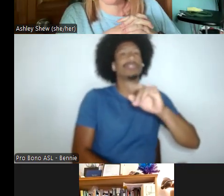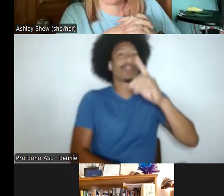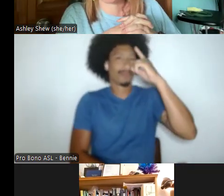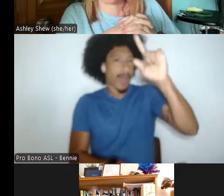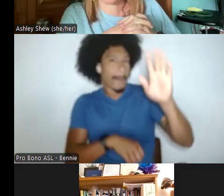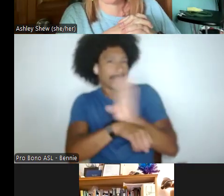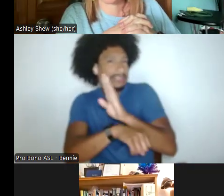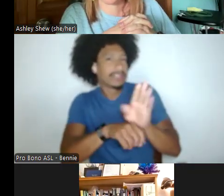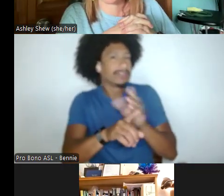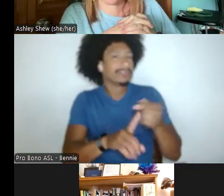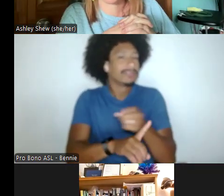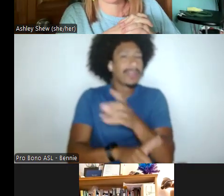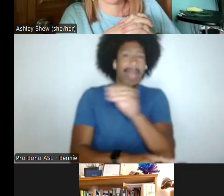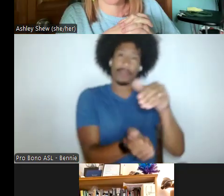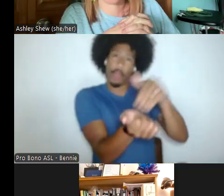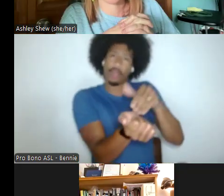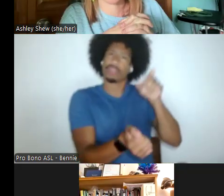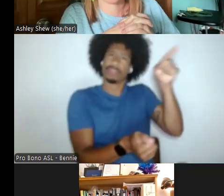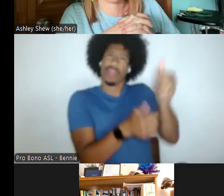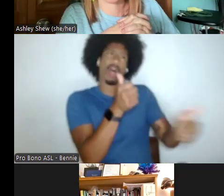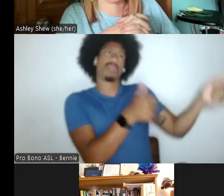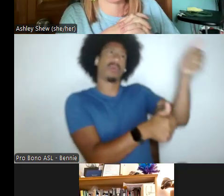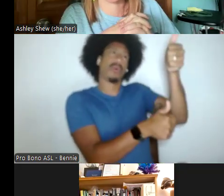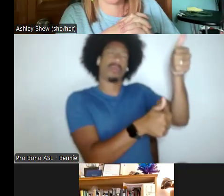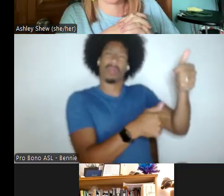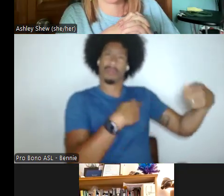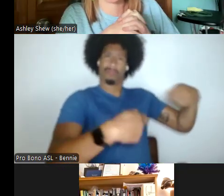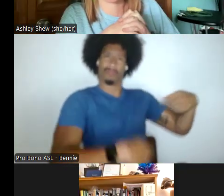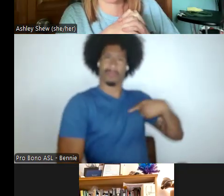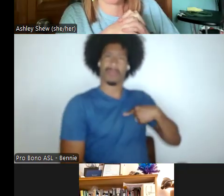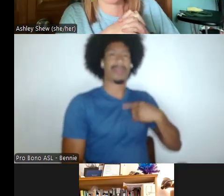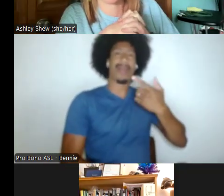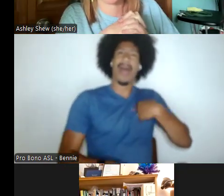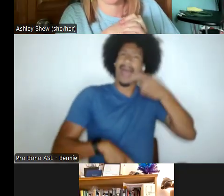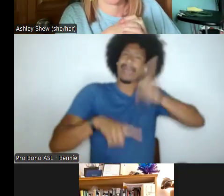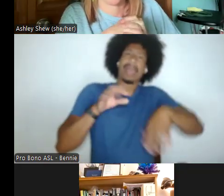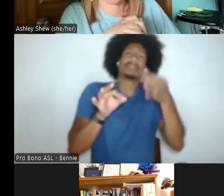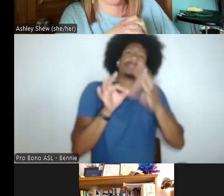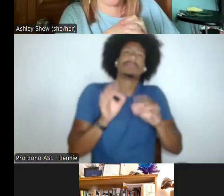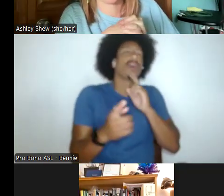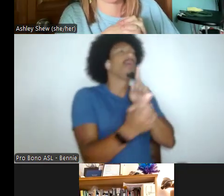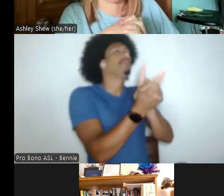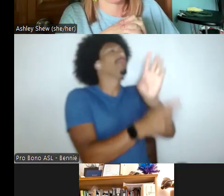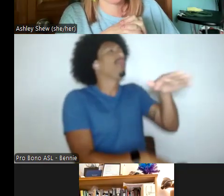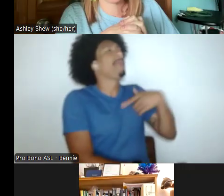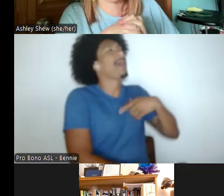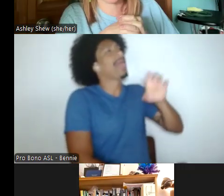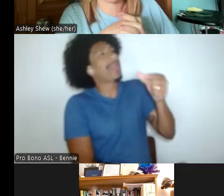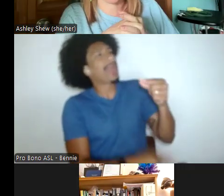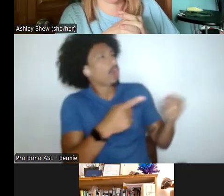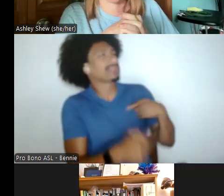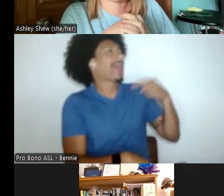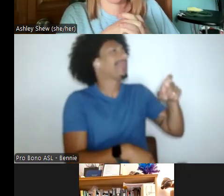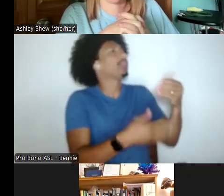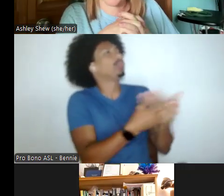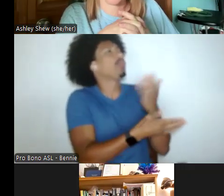authority about so many of these things. I can't just say, oh, my leg hurts, I need a new leg or I need a new component. In fact, usually I